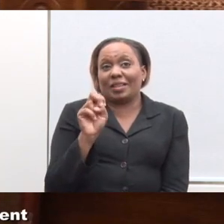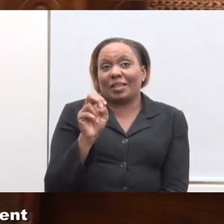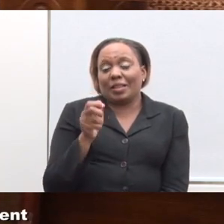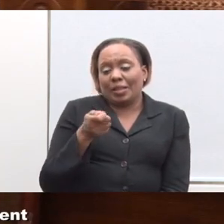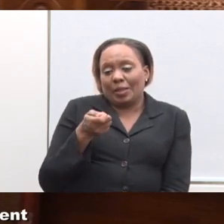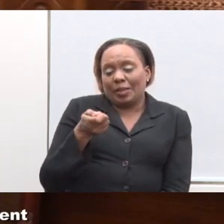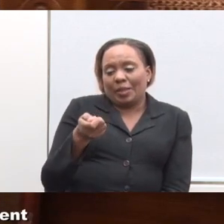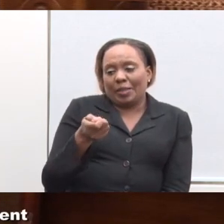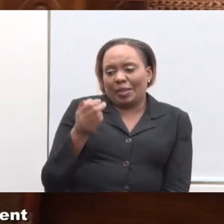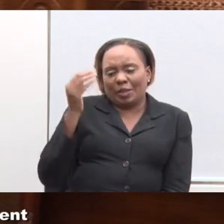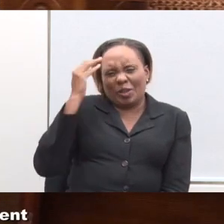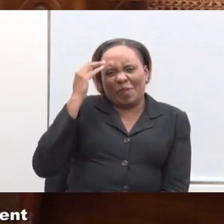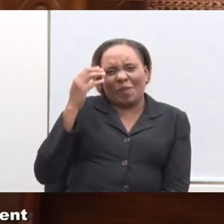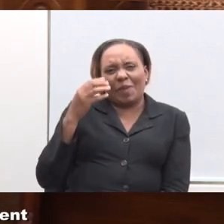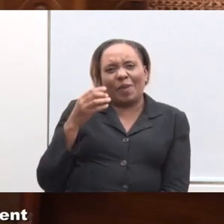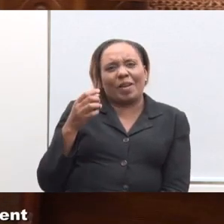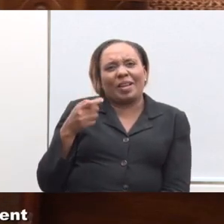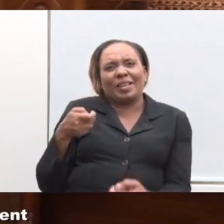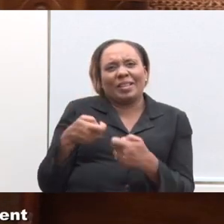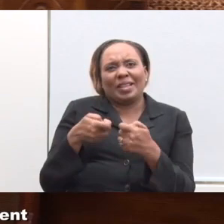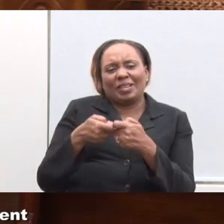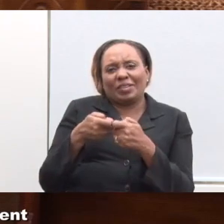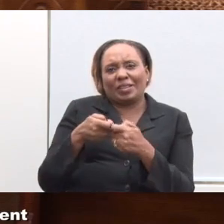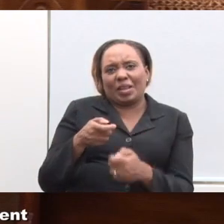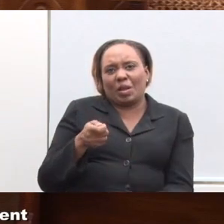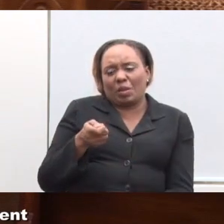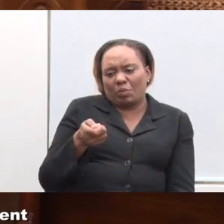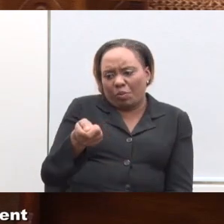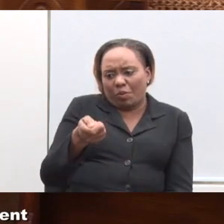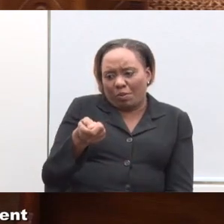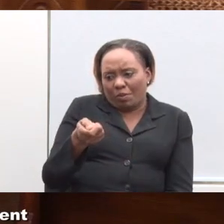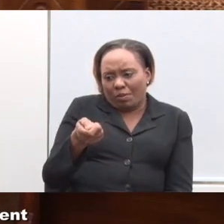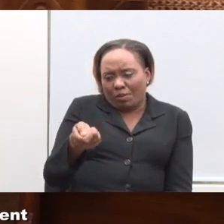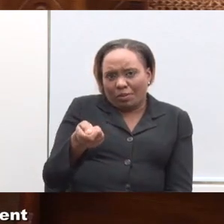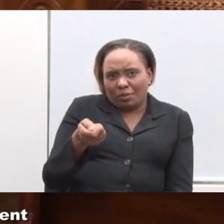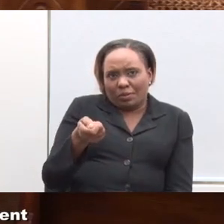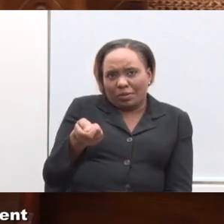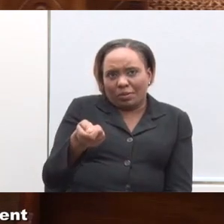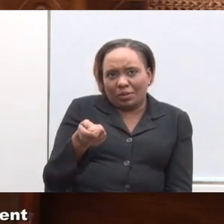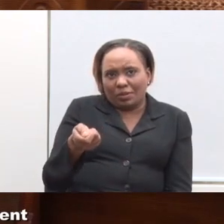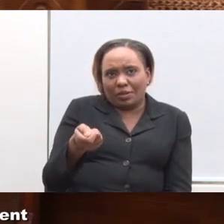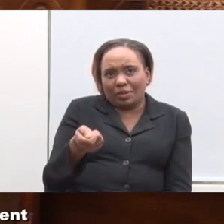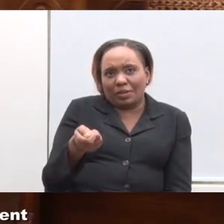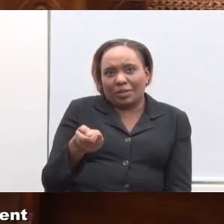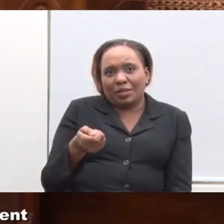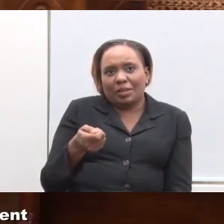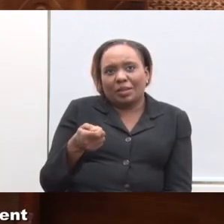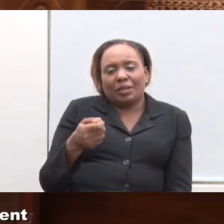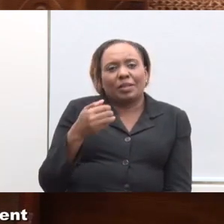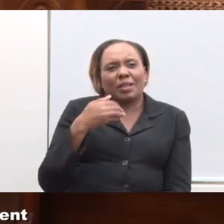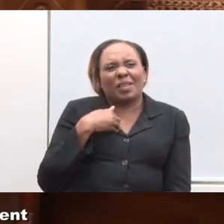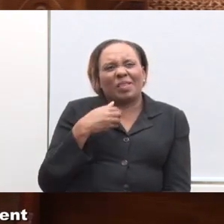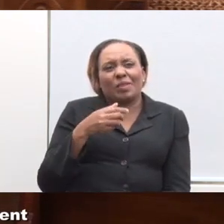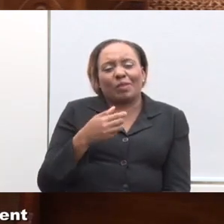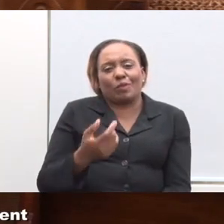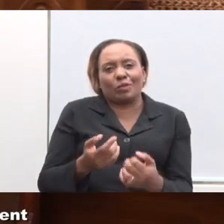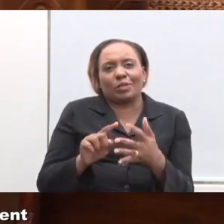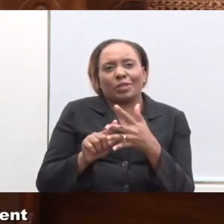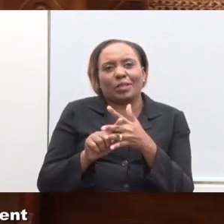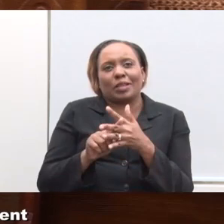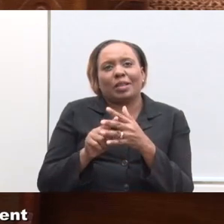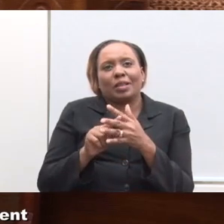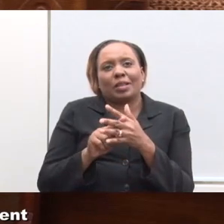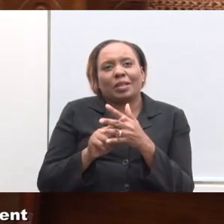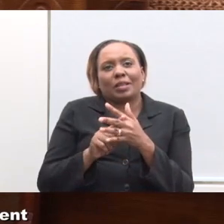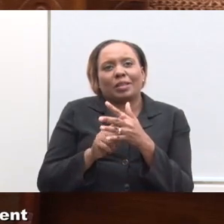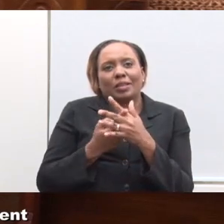long enough, over and over and over and over, they were able eventually to get fired. Remember, St. Thomas remembers, to get fired in